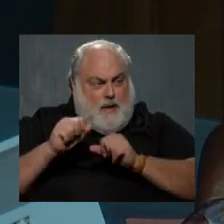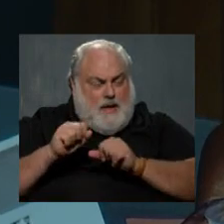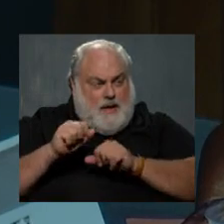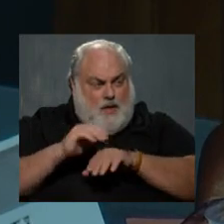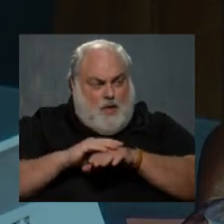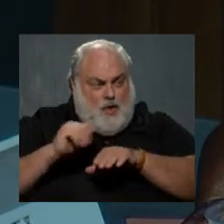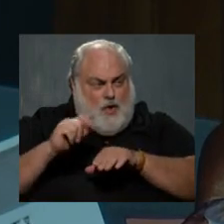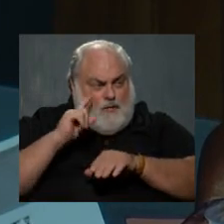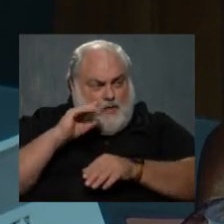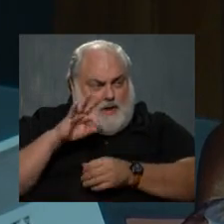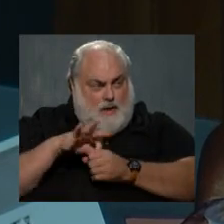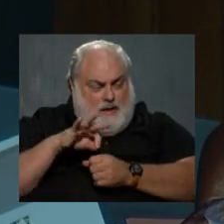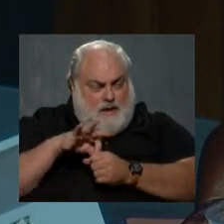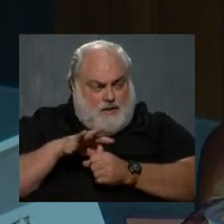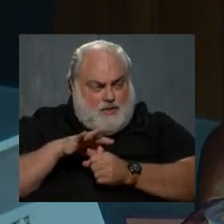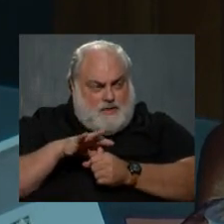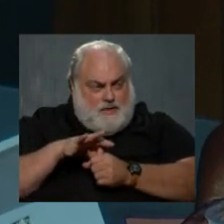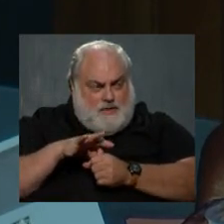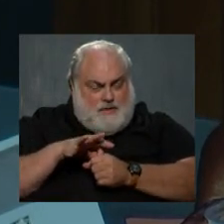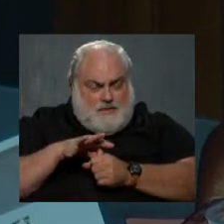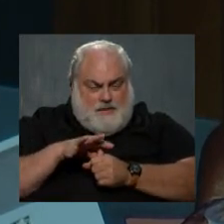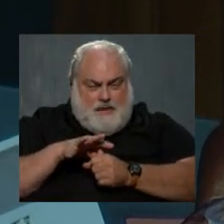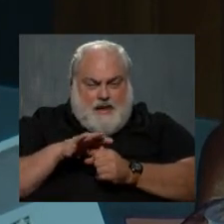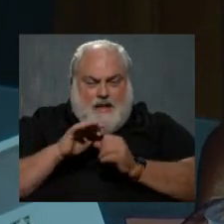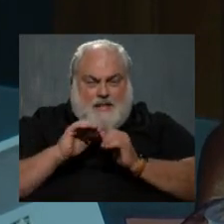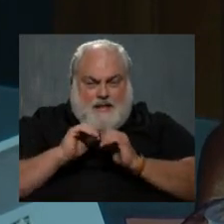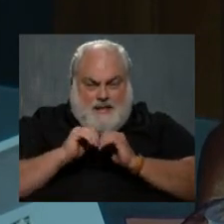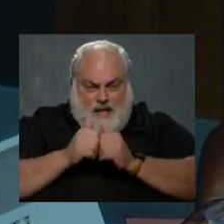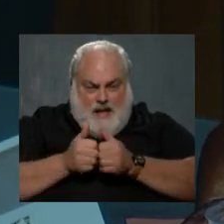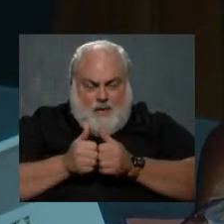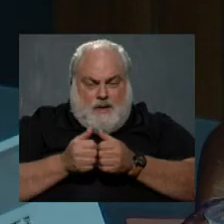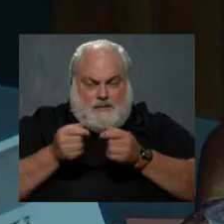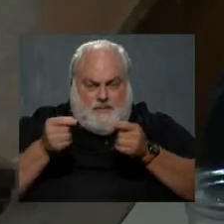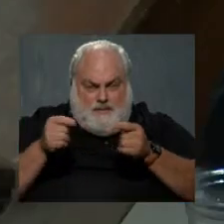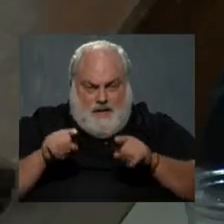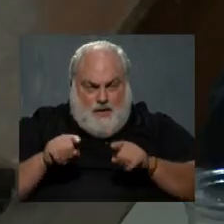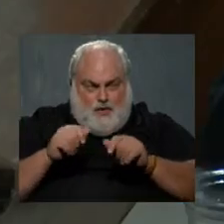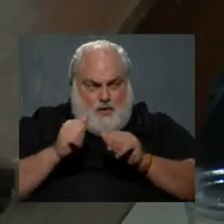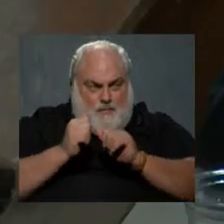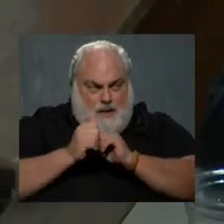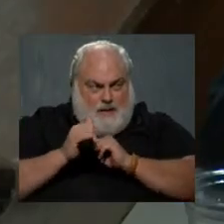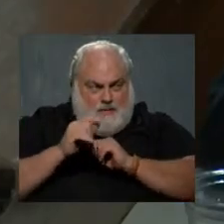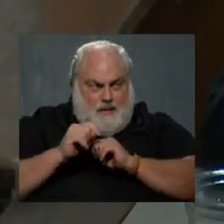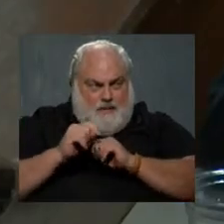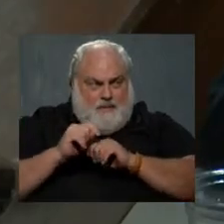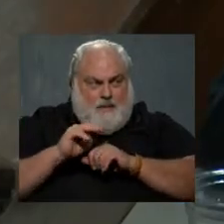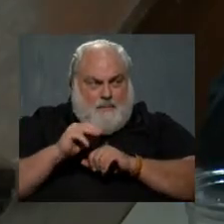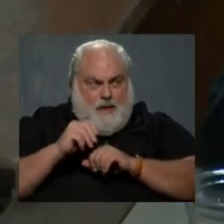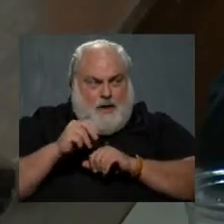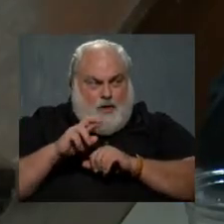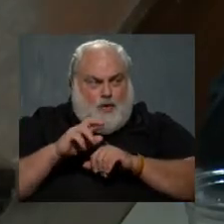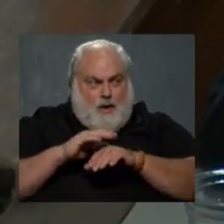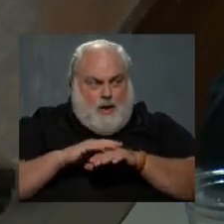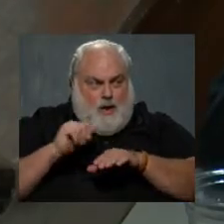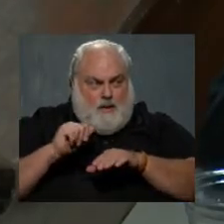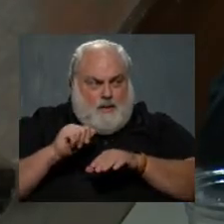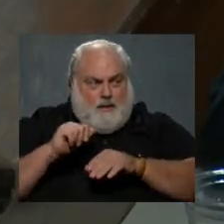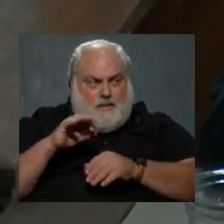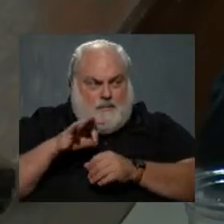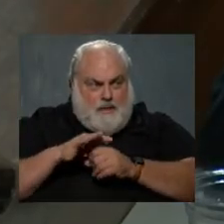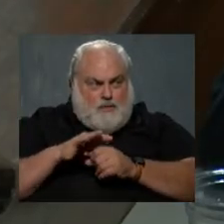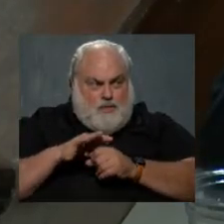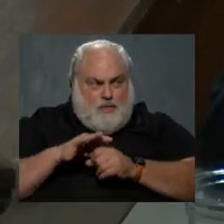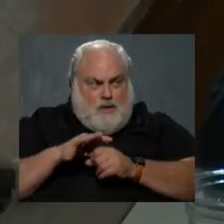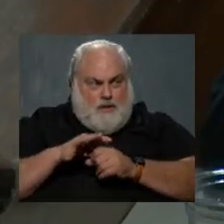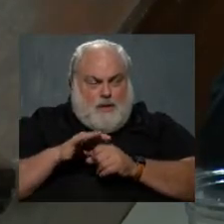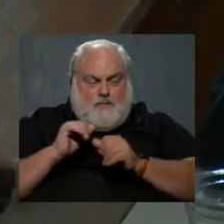election? Well, that's how it's done. If y'all pass the ordinance, the mayor calls for the election. Okay, but the board has to first pass the ordinance. Right,